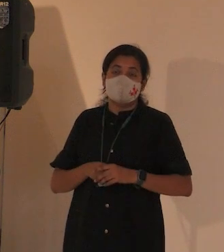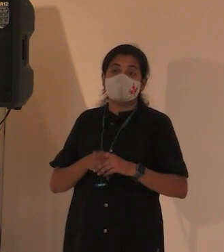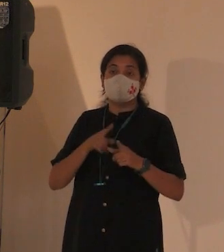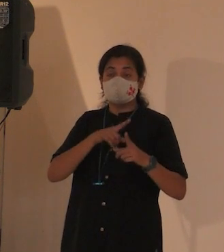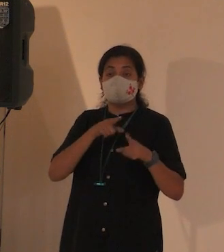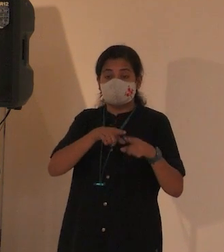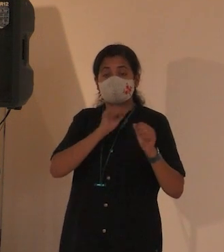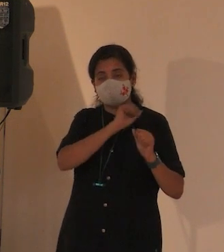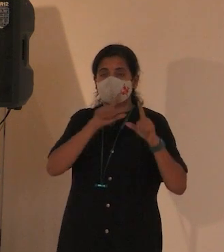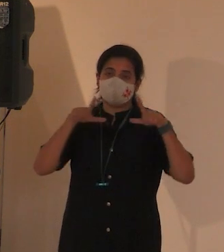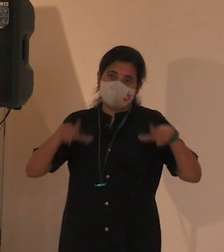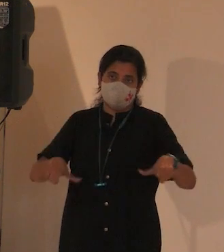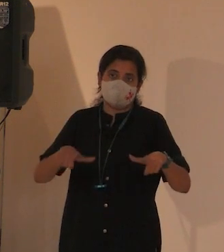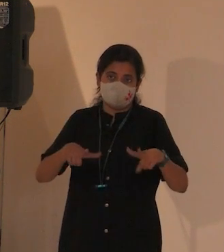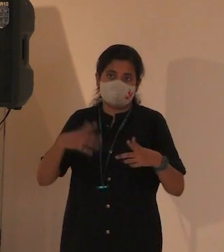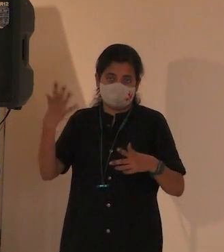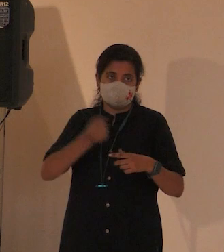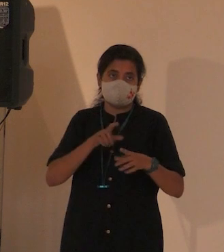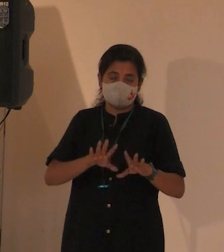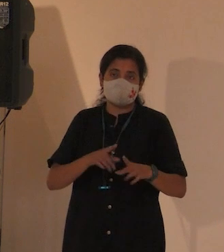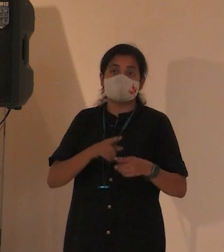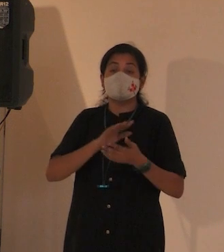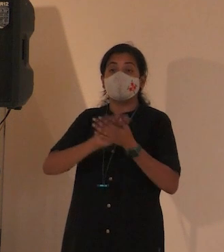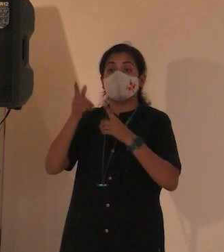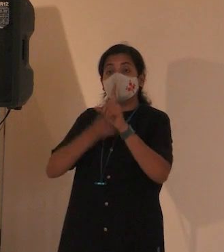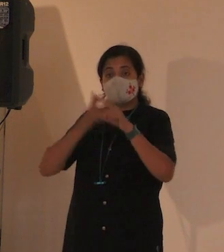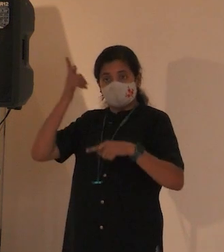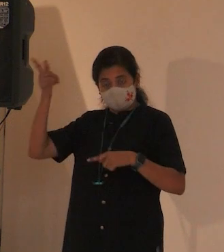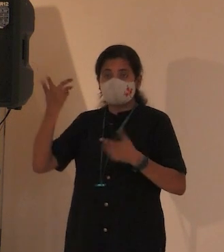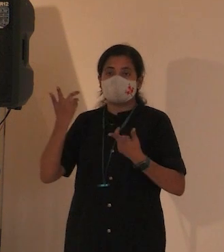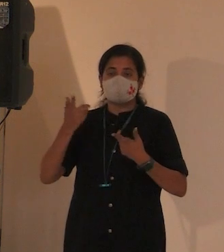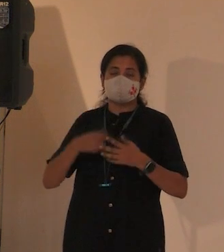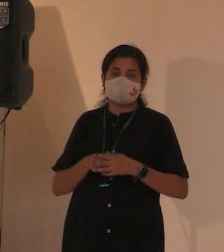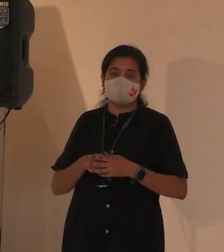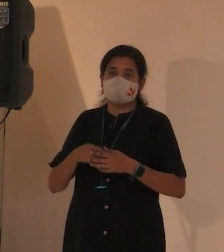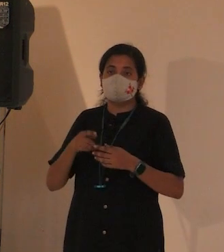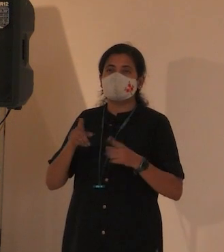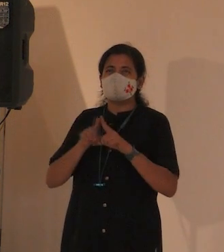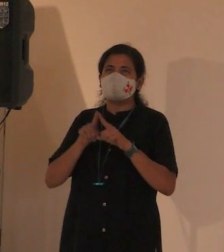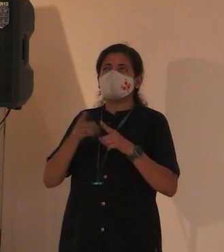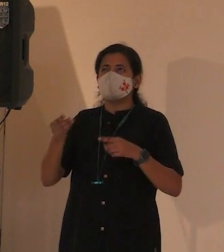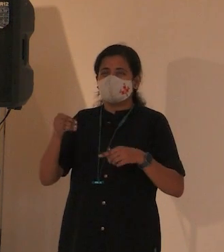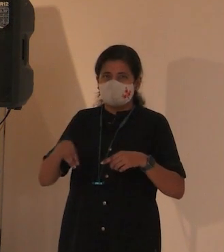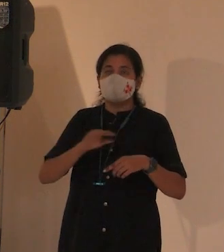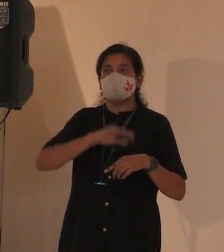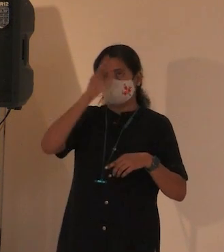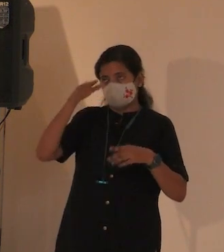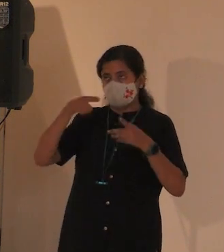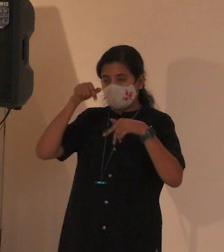his property in Hyderabad, that was in Banjara Hills, which is not with us